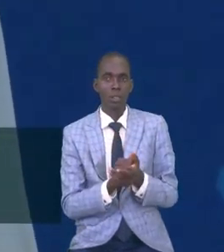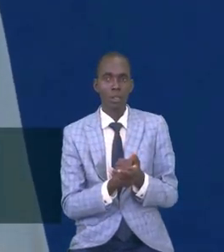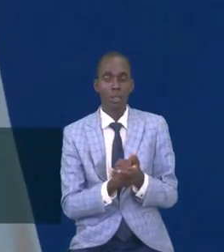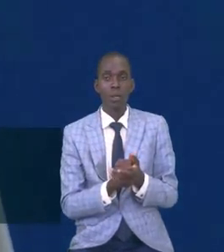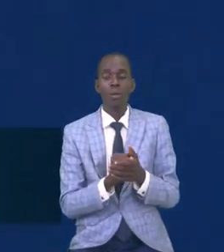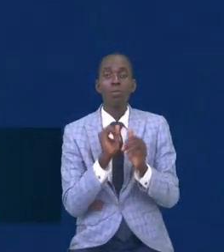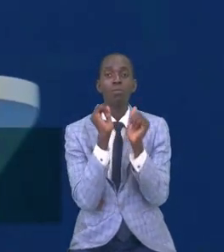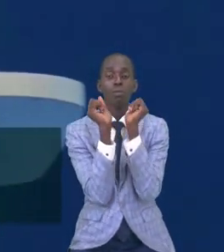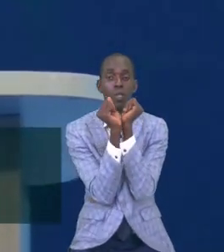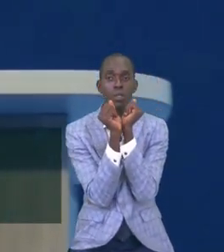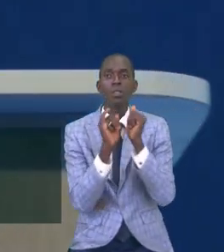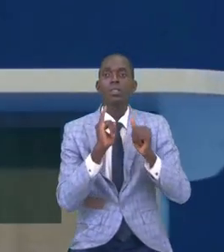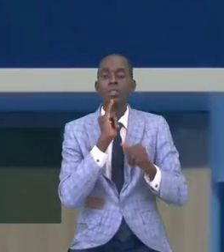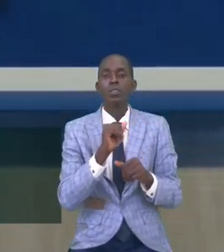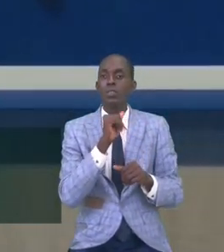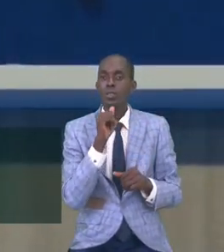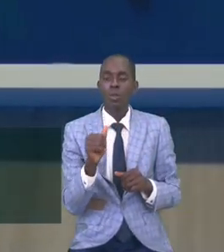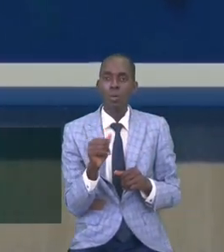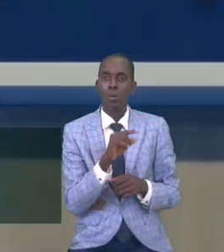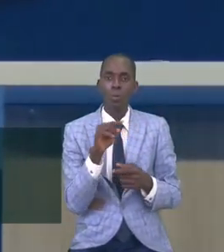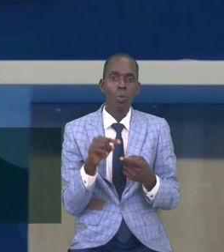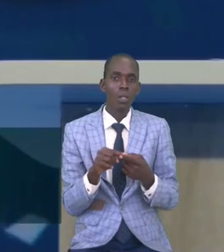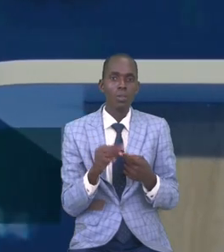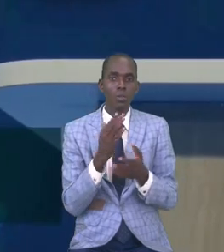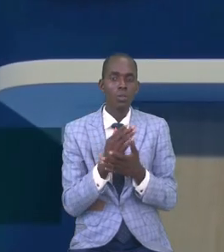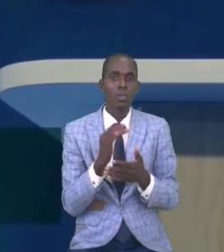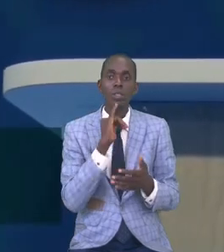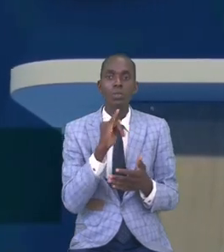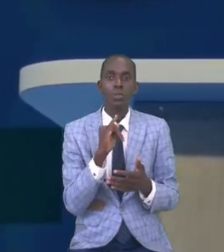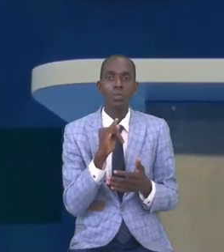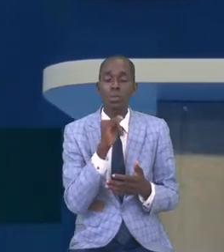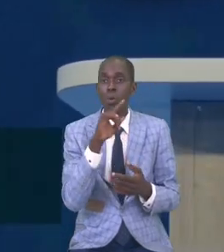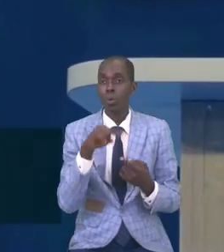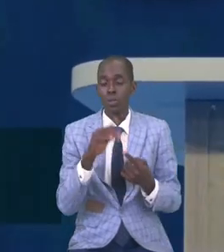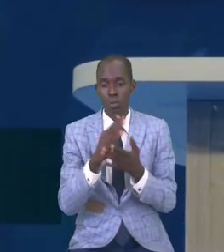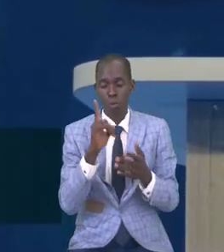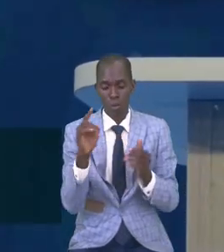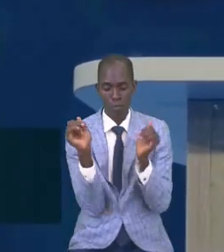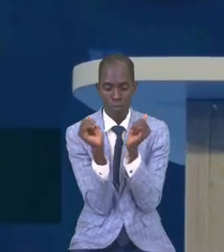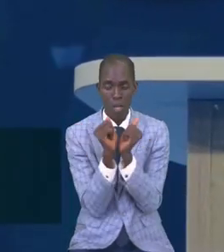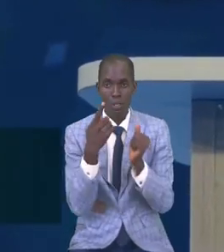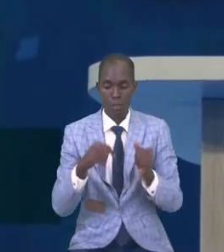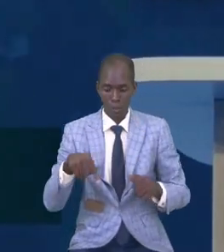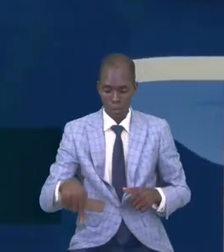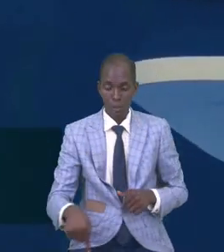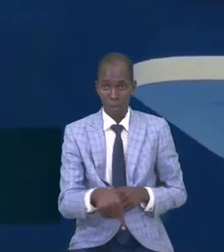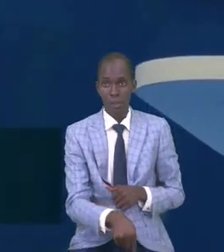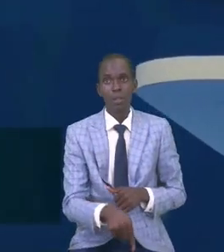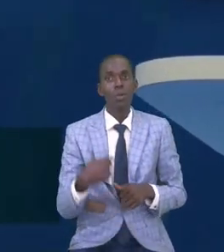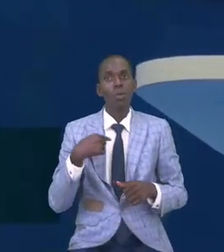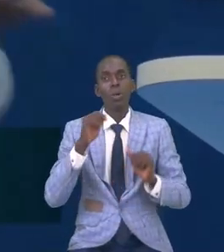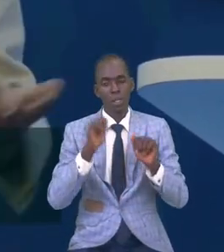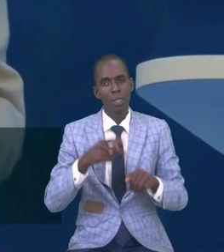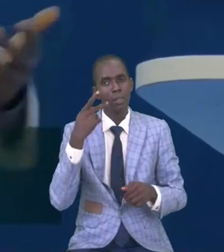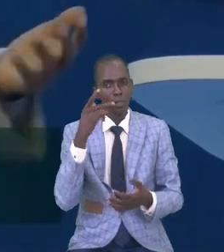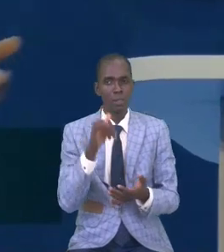Bondage is not when God when somebody ties your legs, we can see that.